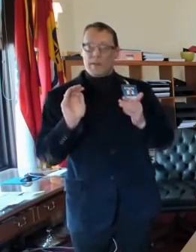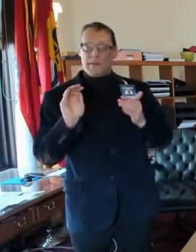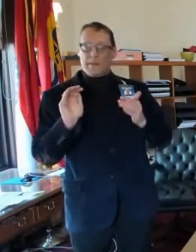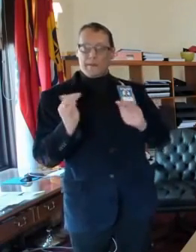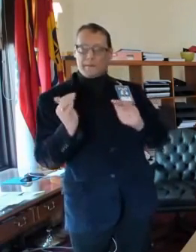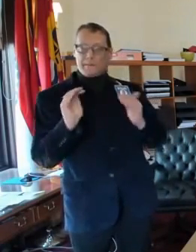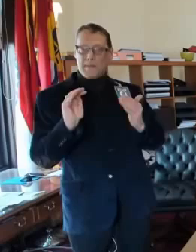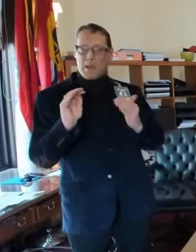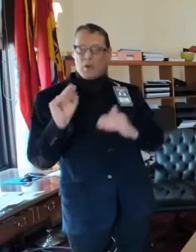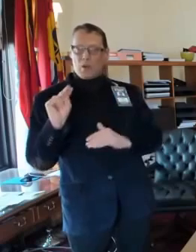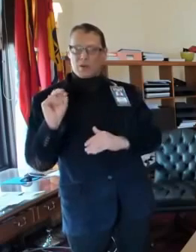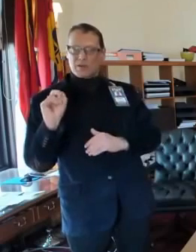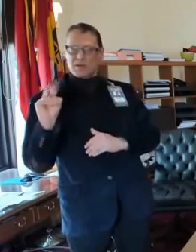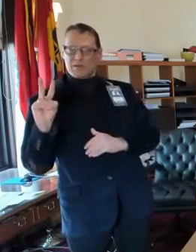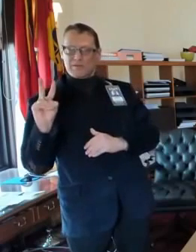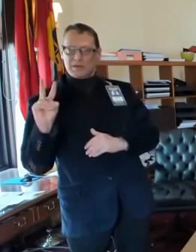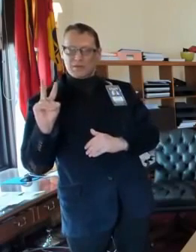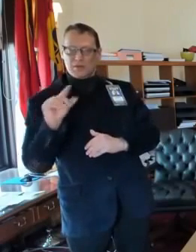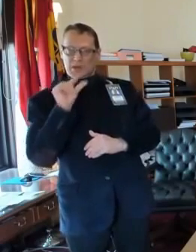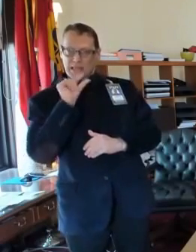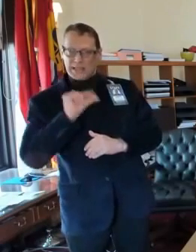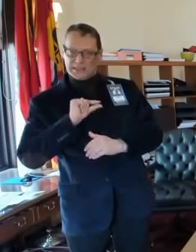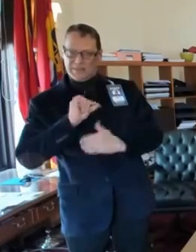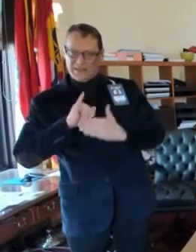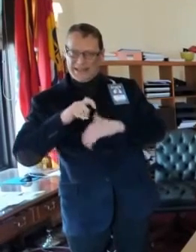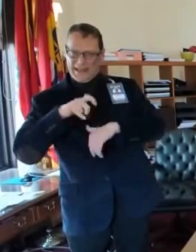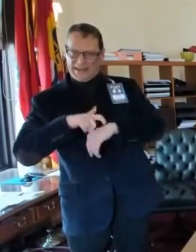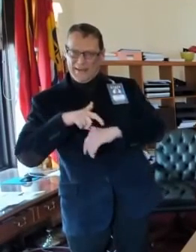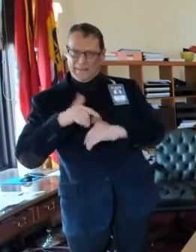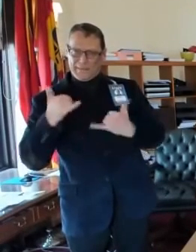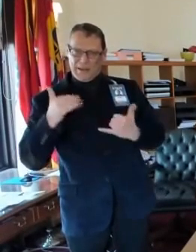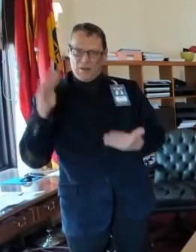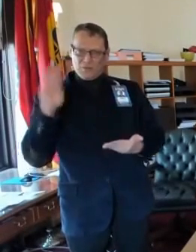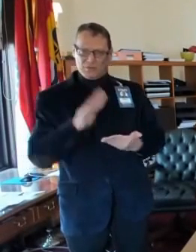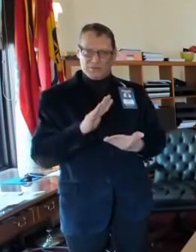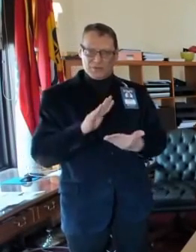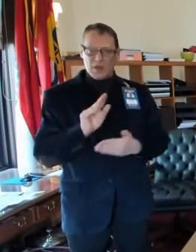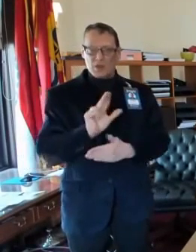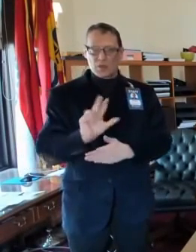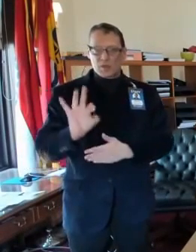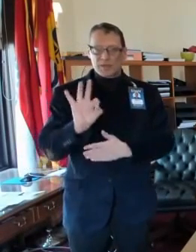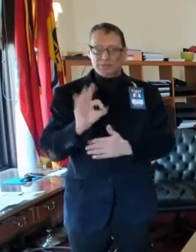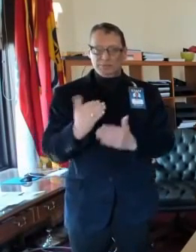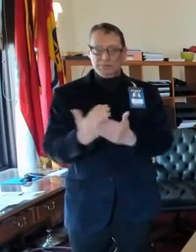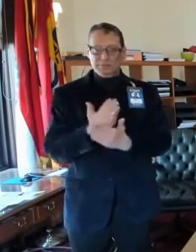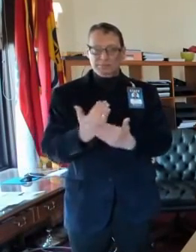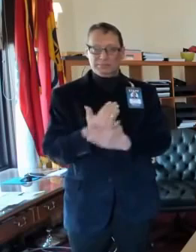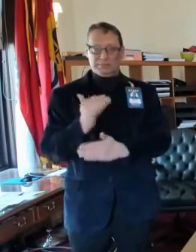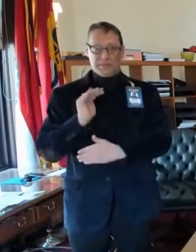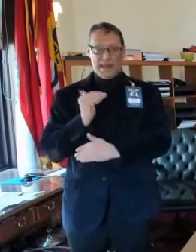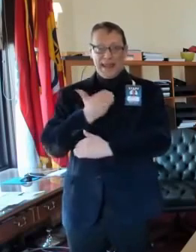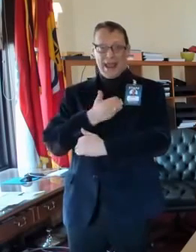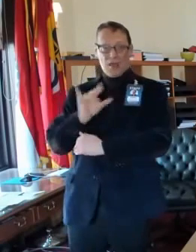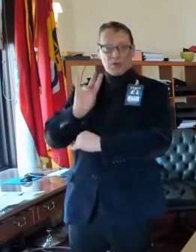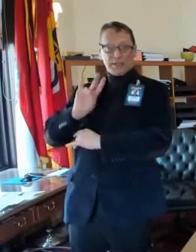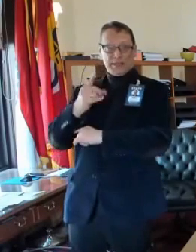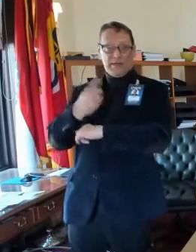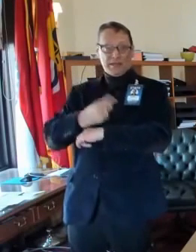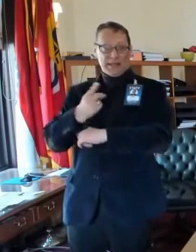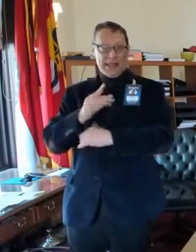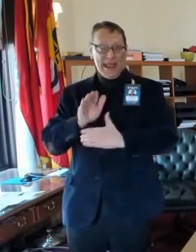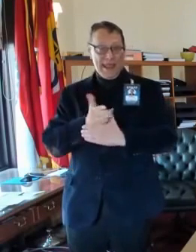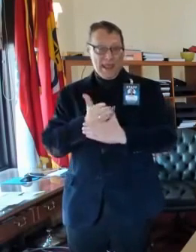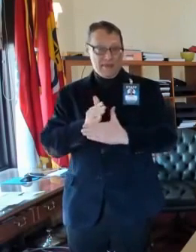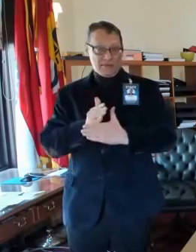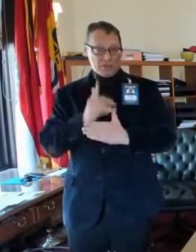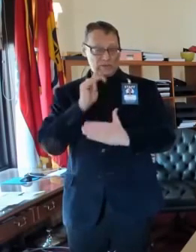particularly in November and around Thanksgiving, that sort of time. So 39 new cases yesterday. Our 7-day average